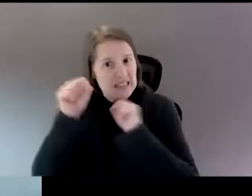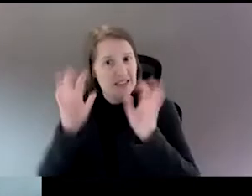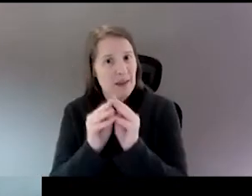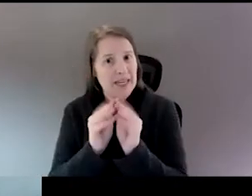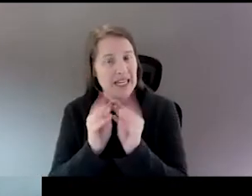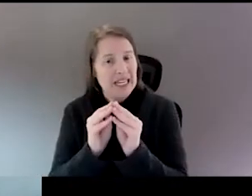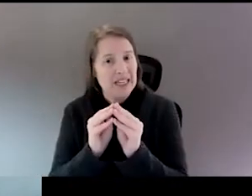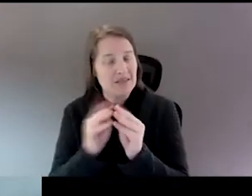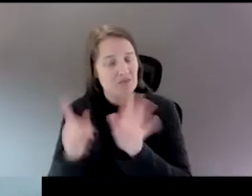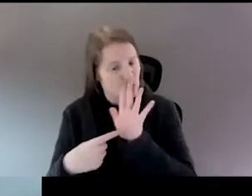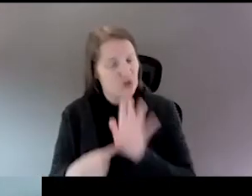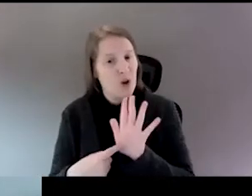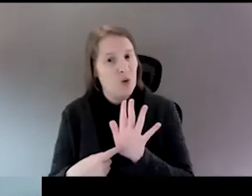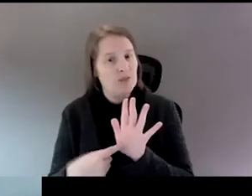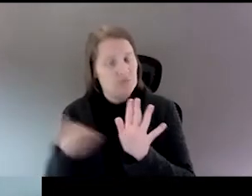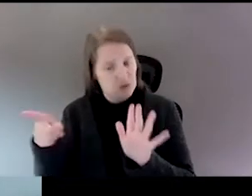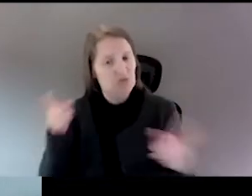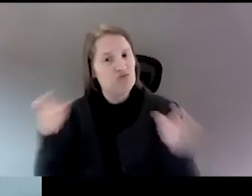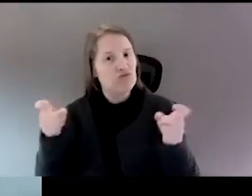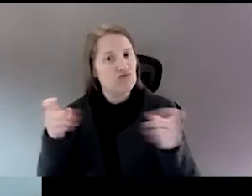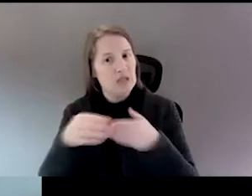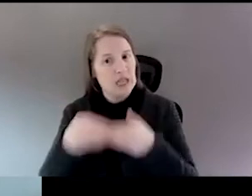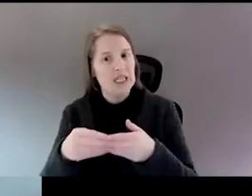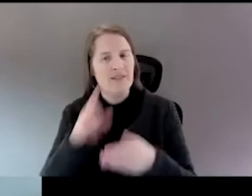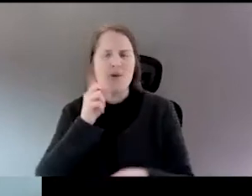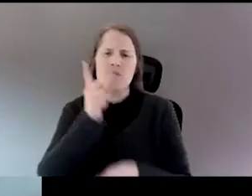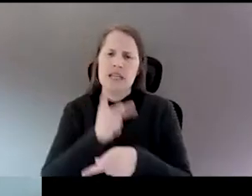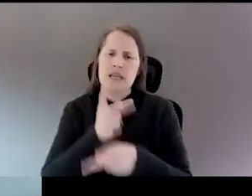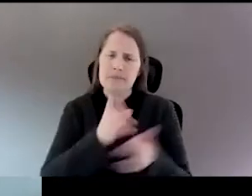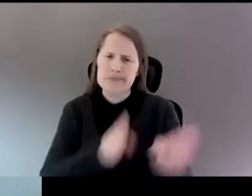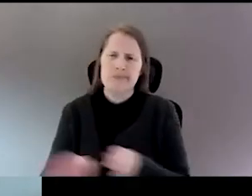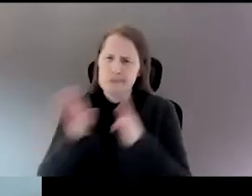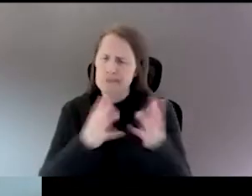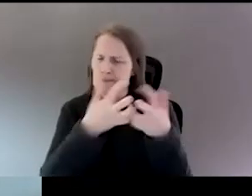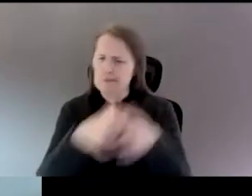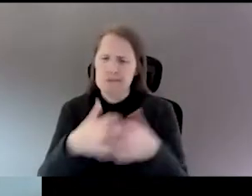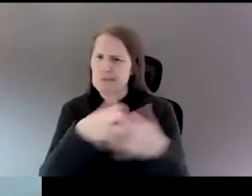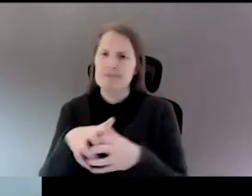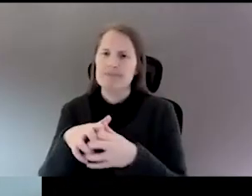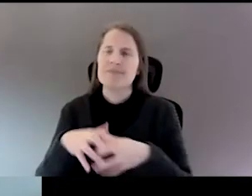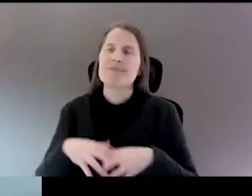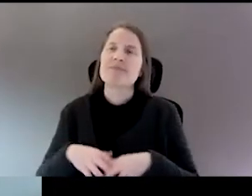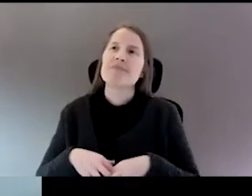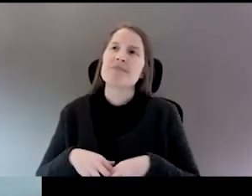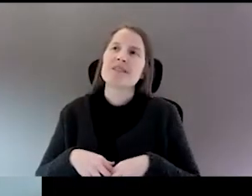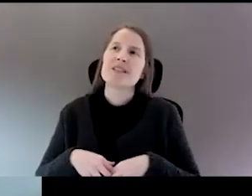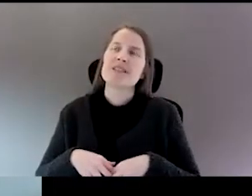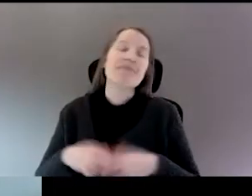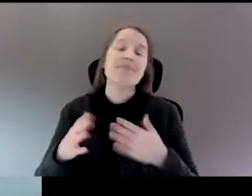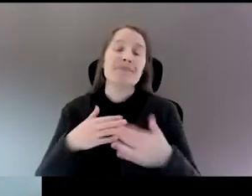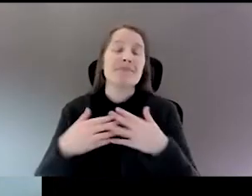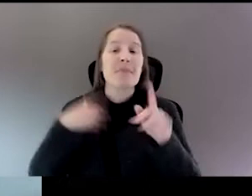she's in charge of keeping order in the meeting. So what I'm really getting to is that leadership is